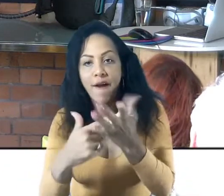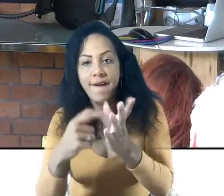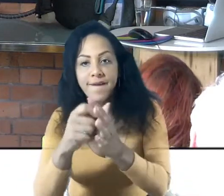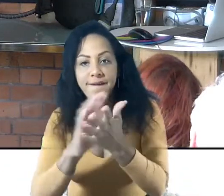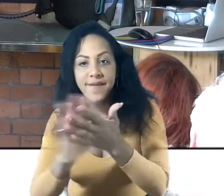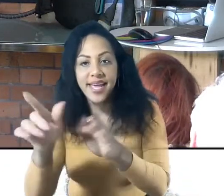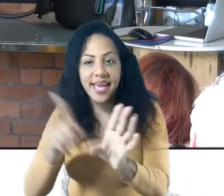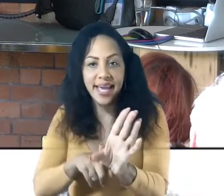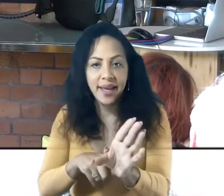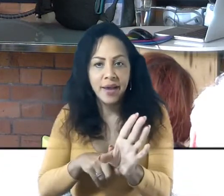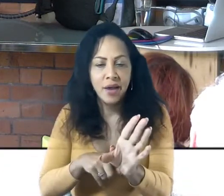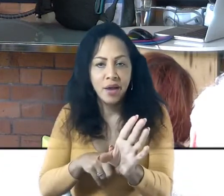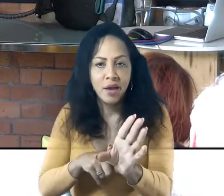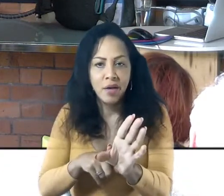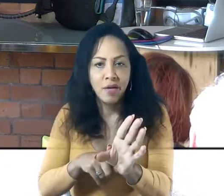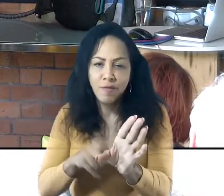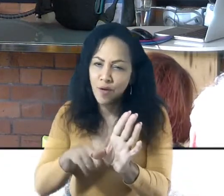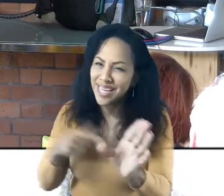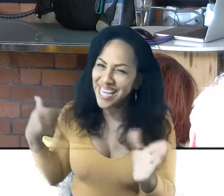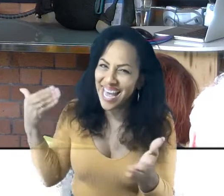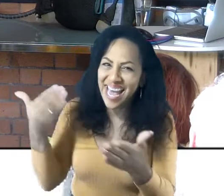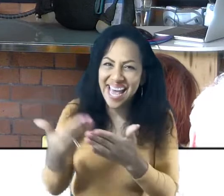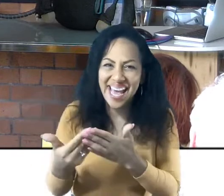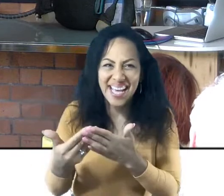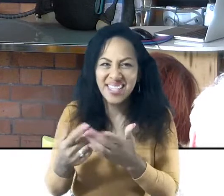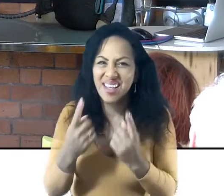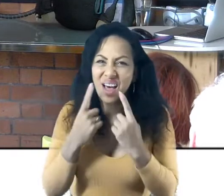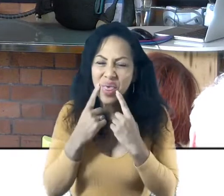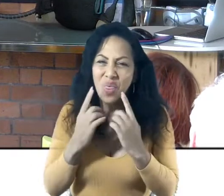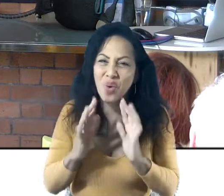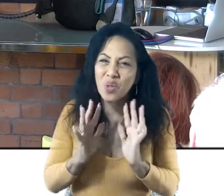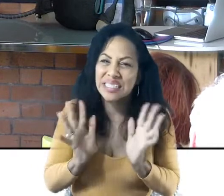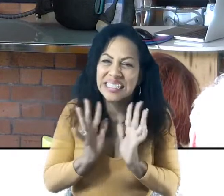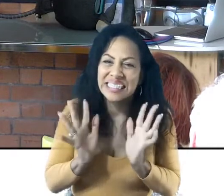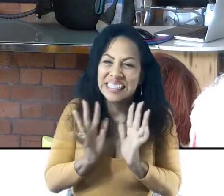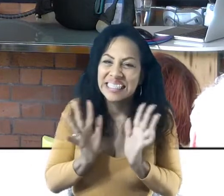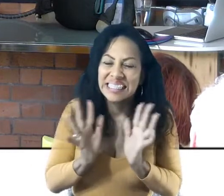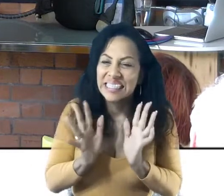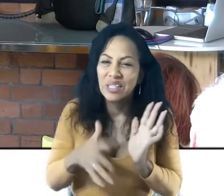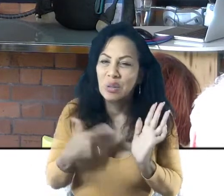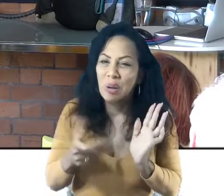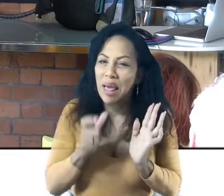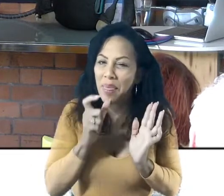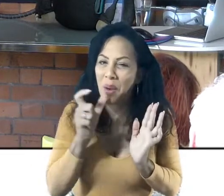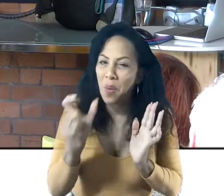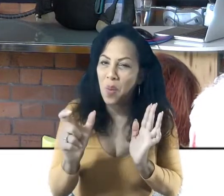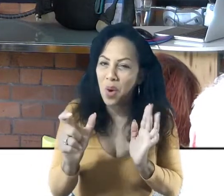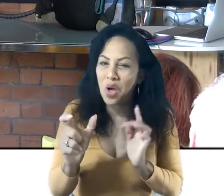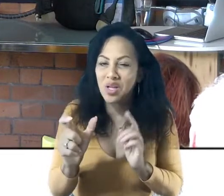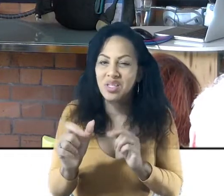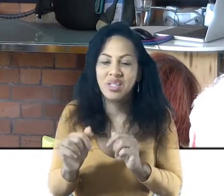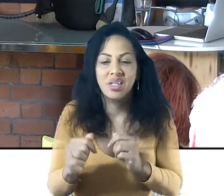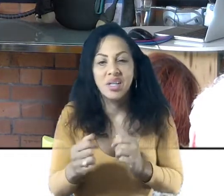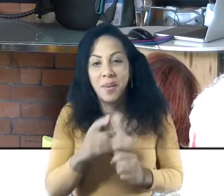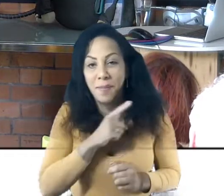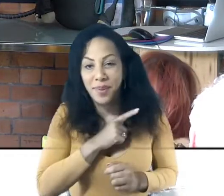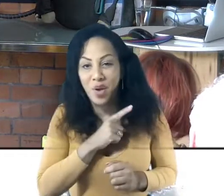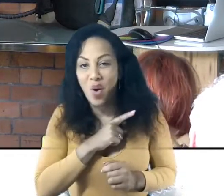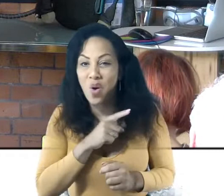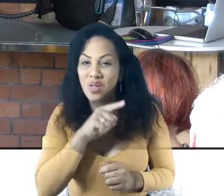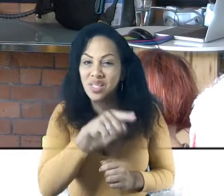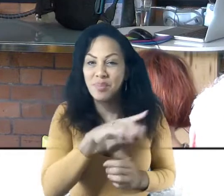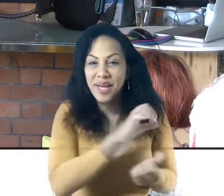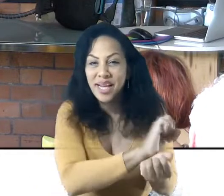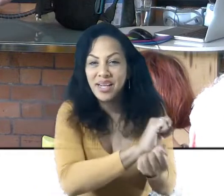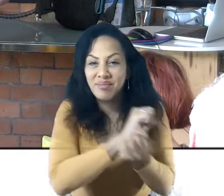that word, saying that word, because of the associations that it's got and how it's been appropriated or used or maybe